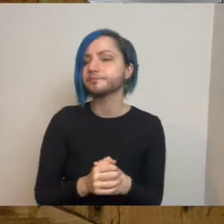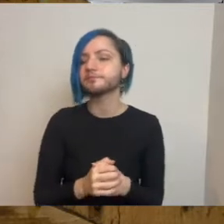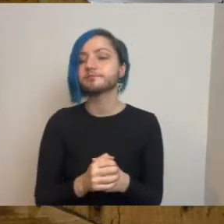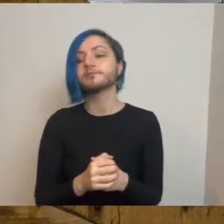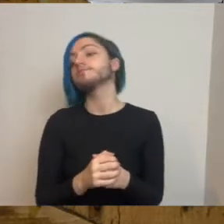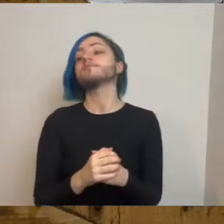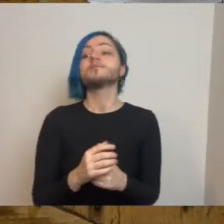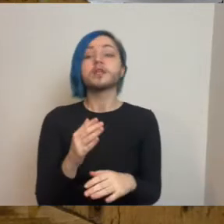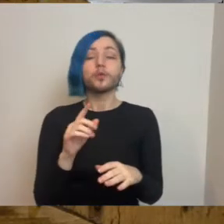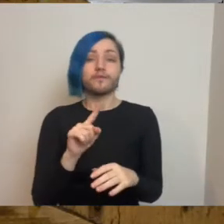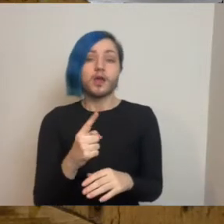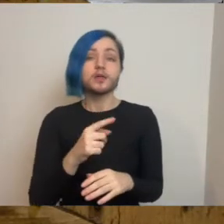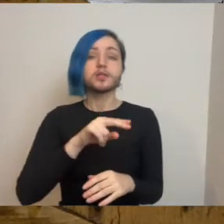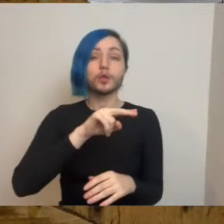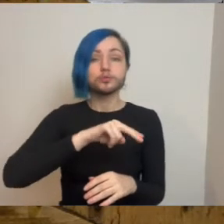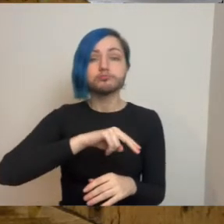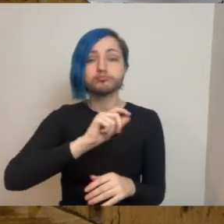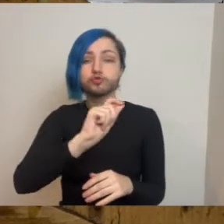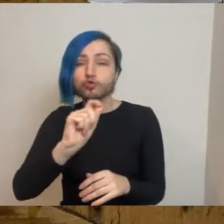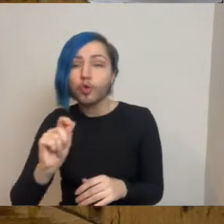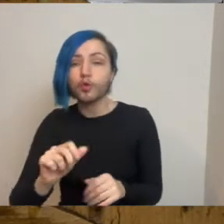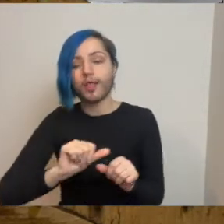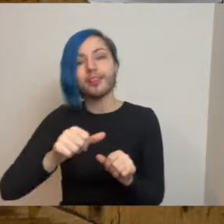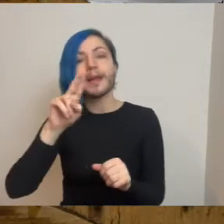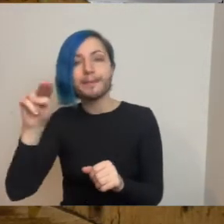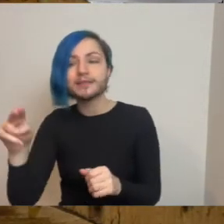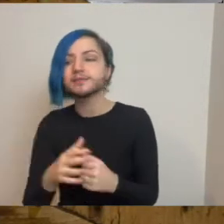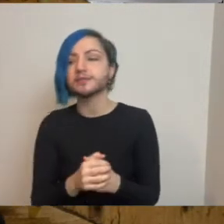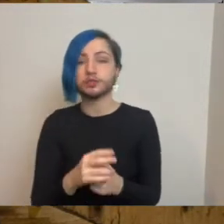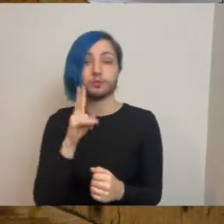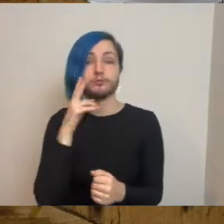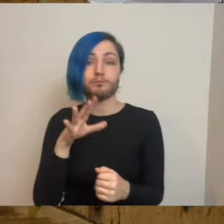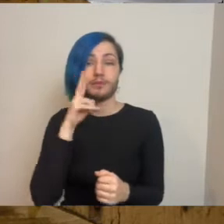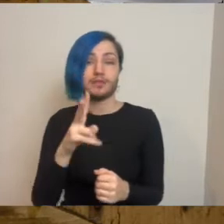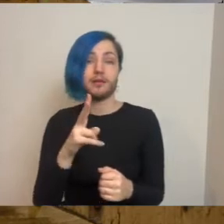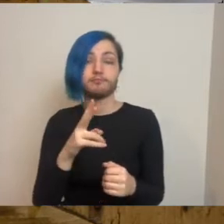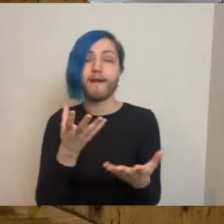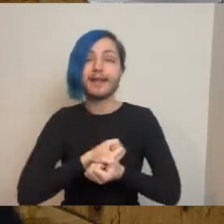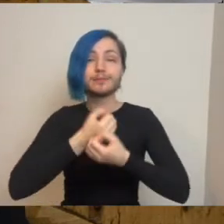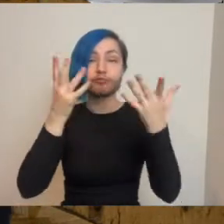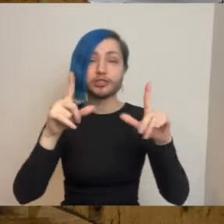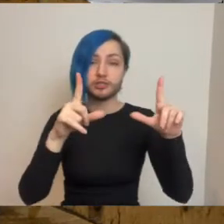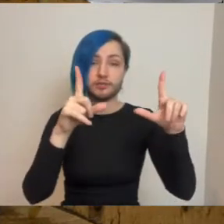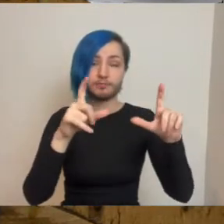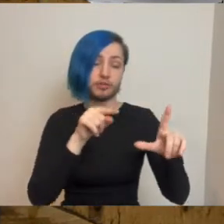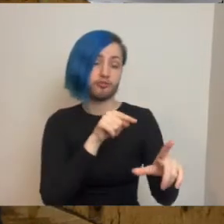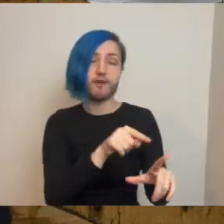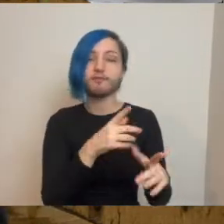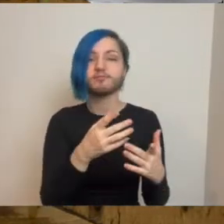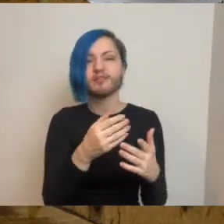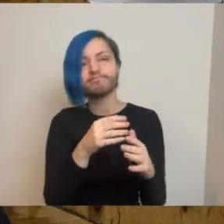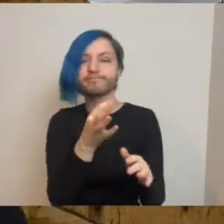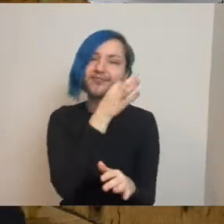it, I'm going to do my painting. And you saw what my initial inspiration was, which was that sort of flower